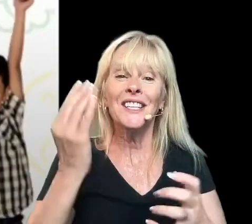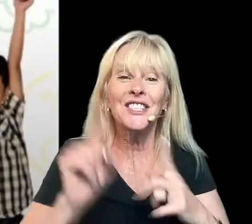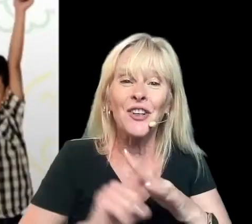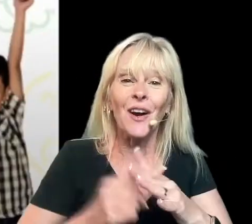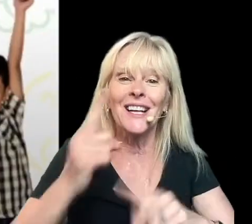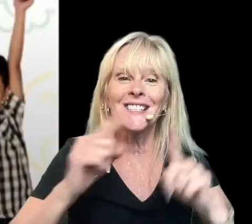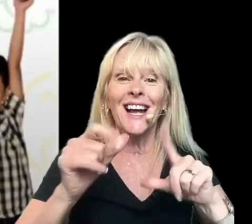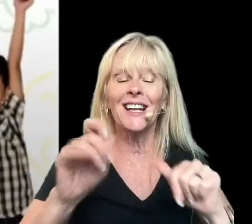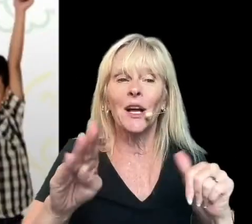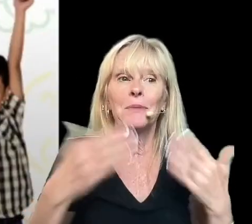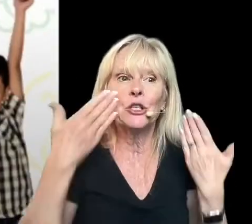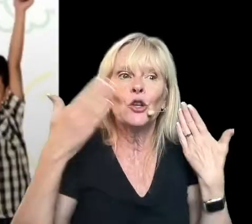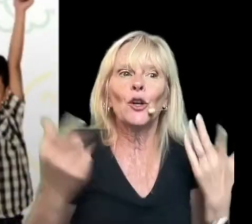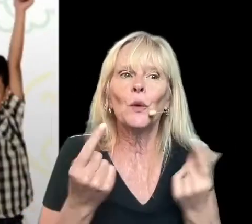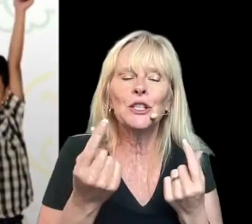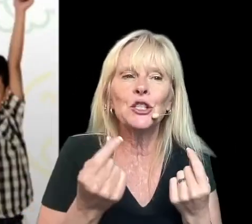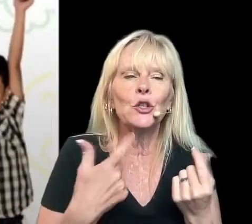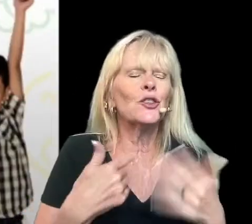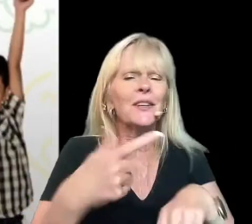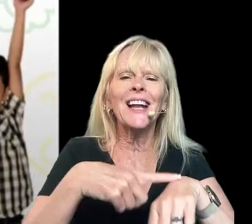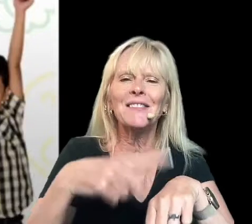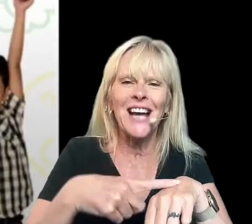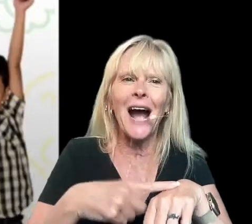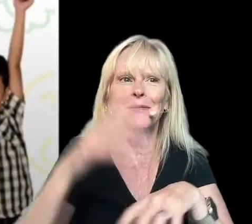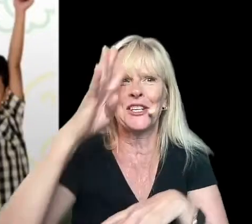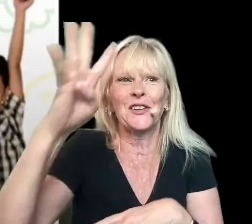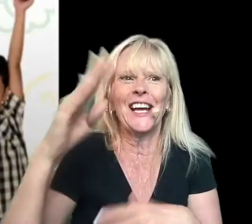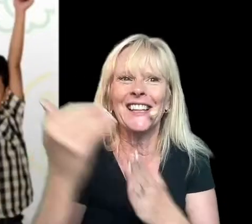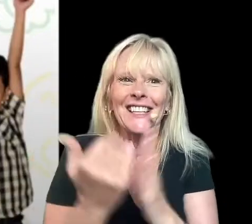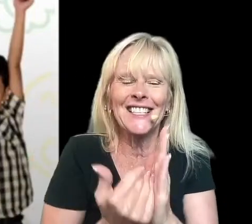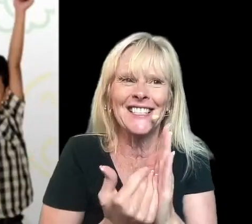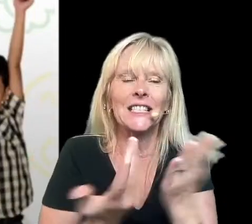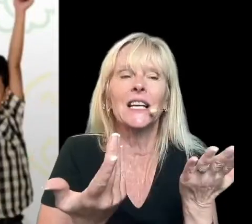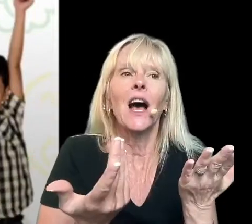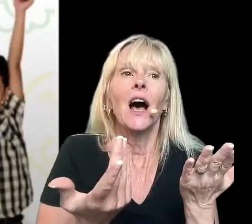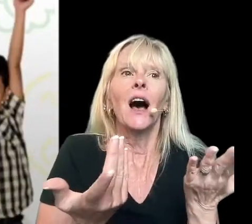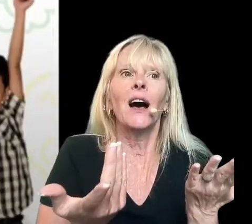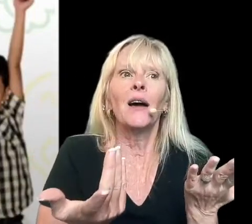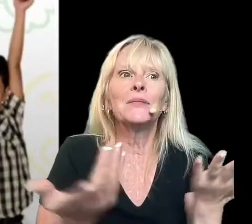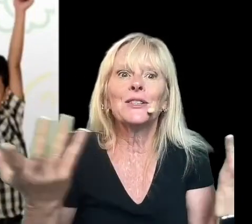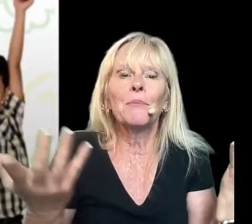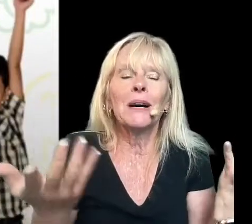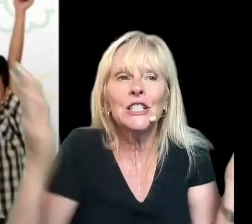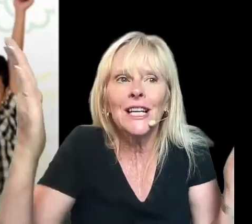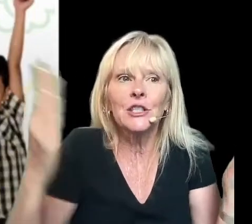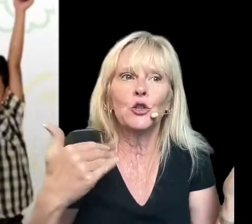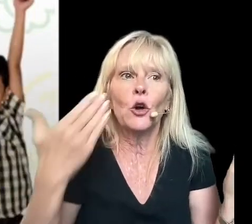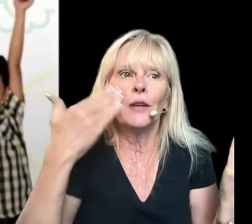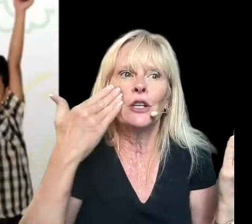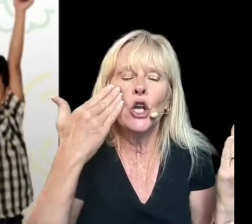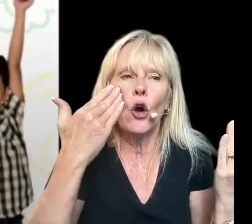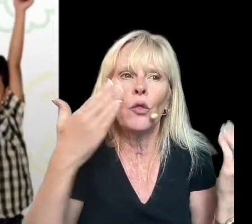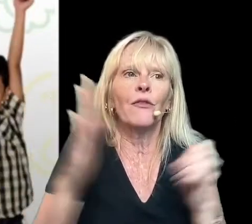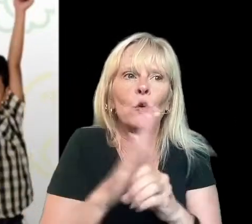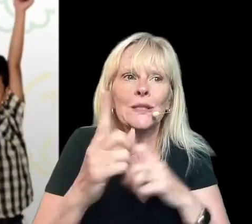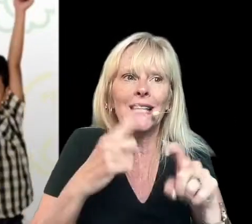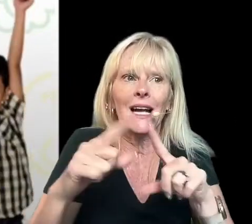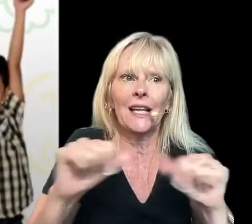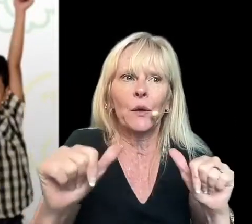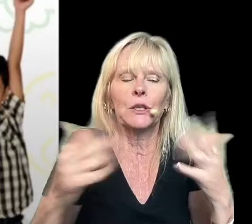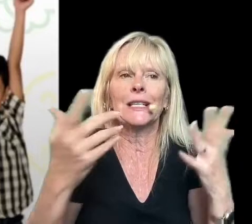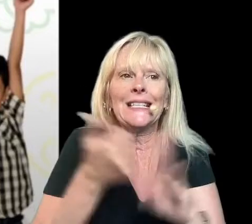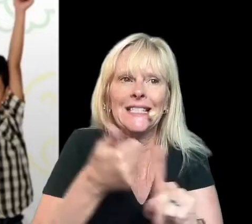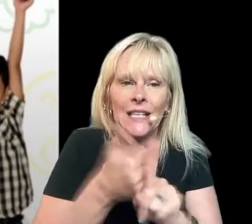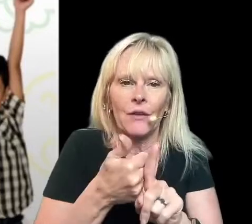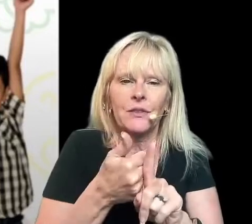You want to start a sign club, but you don't know what to do. You don't even have time to create the lessons, much less you don't even know the full